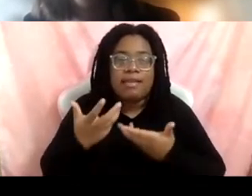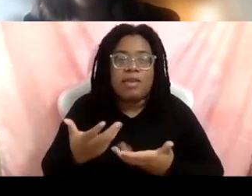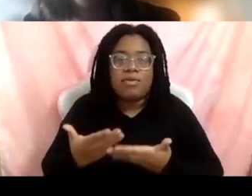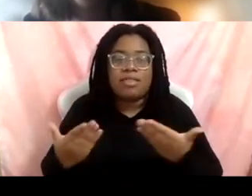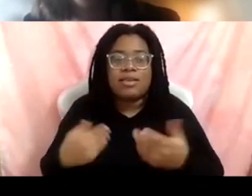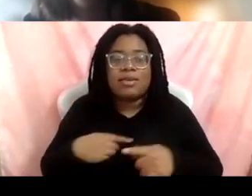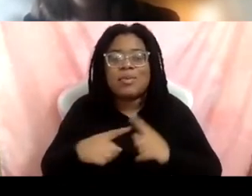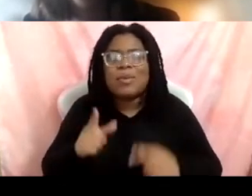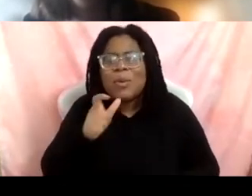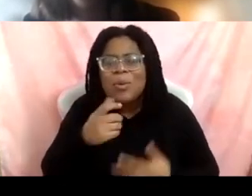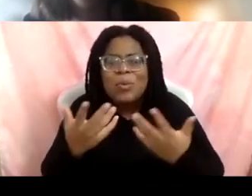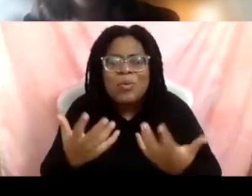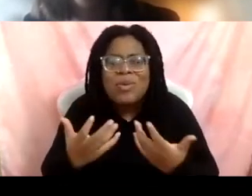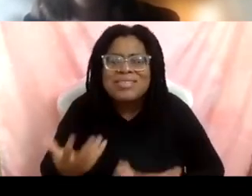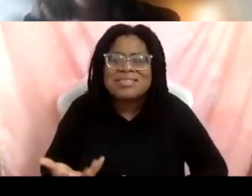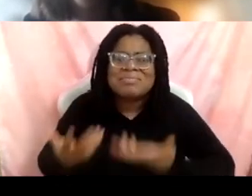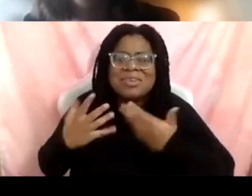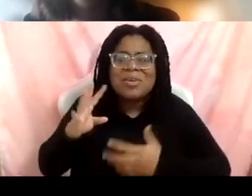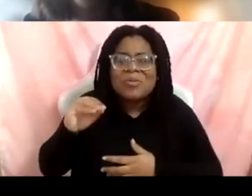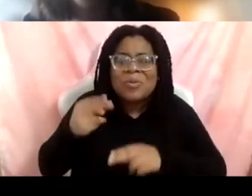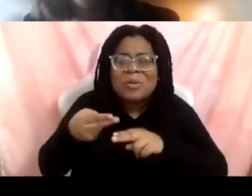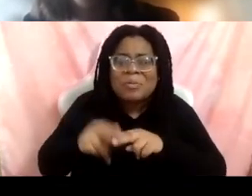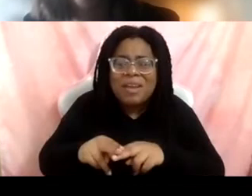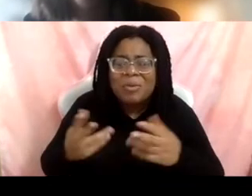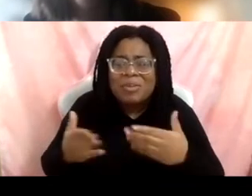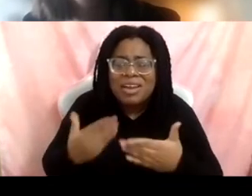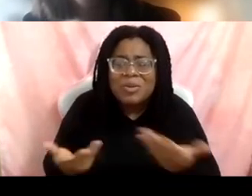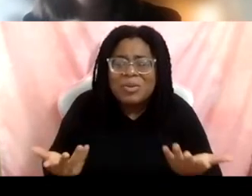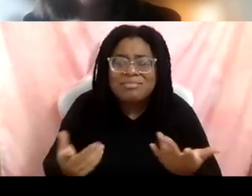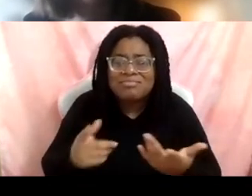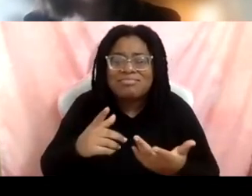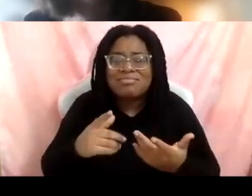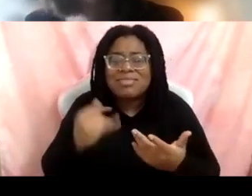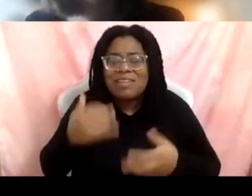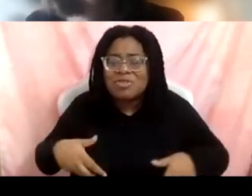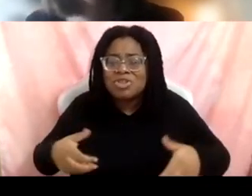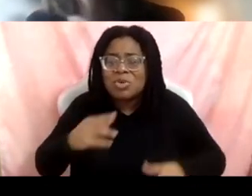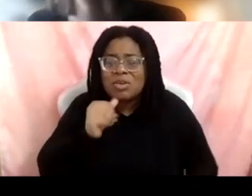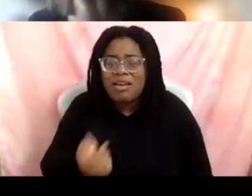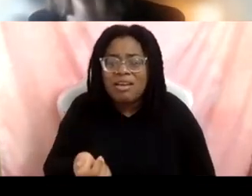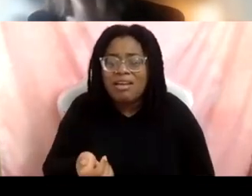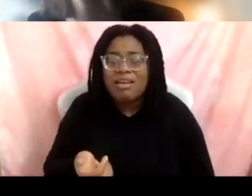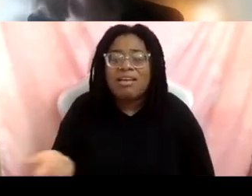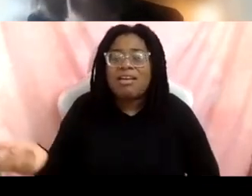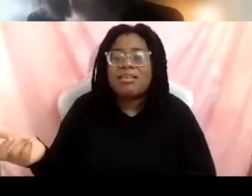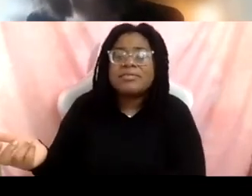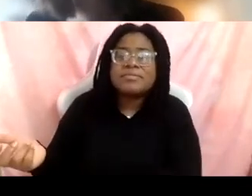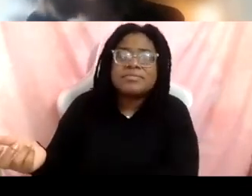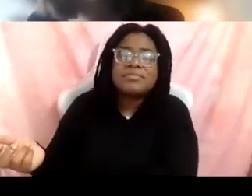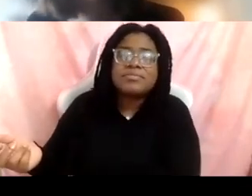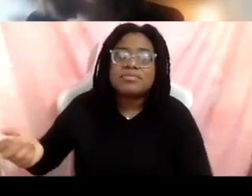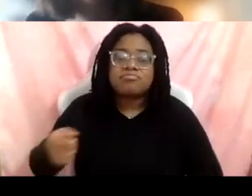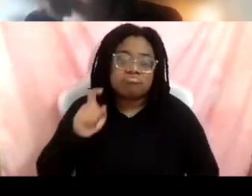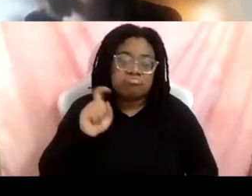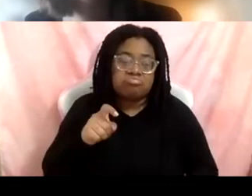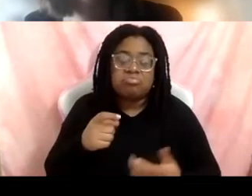to pick up a 40-pound lighting rig? Nobody wants to do that, whether you're in a chair or not. And so you just have to be able